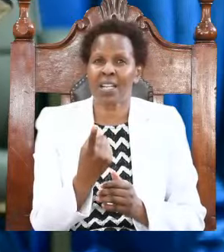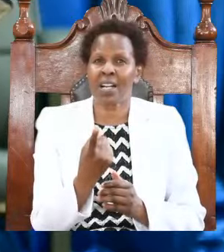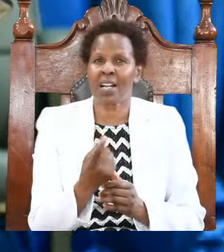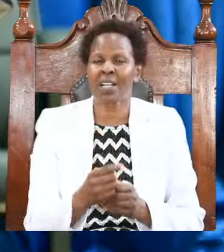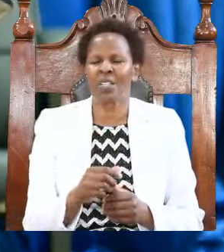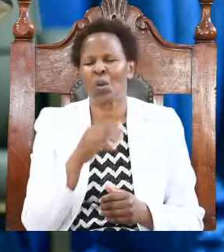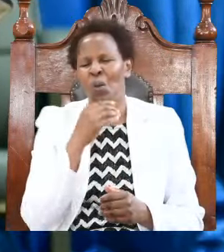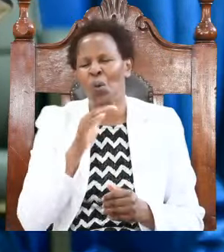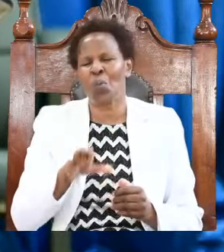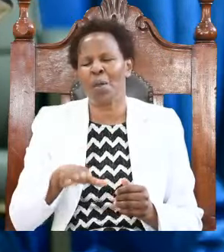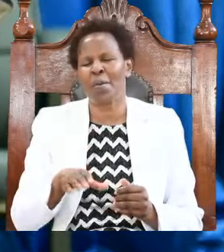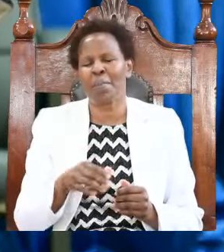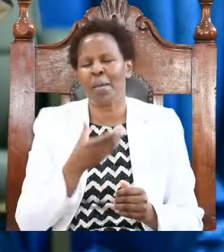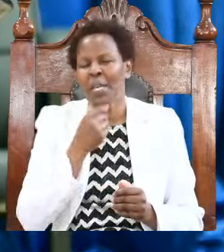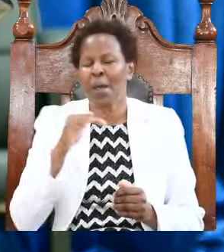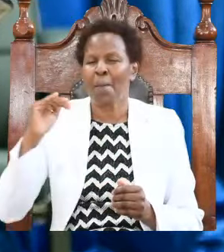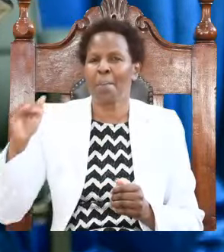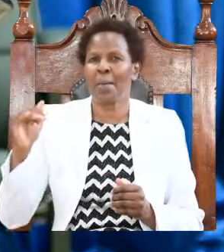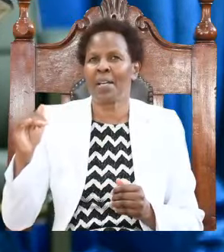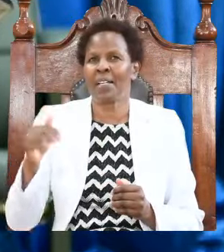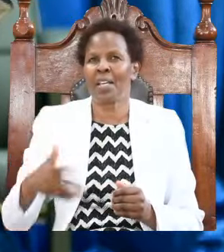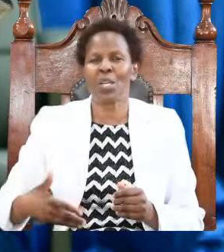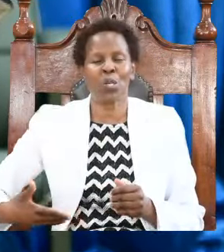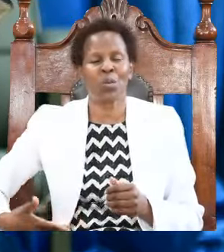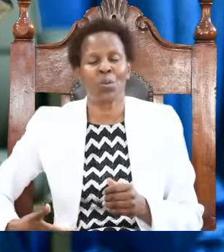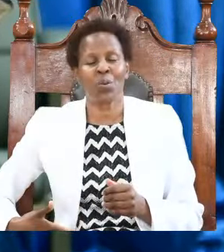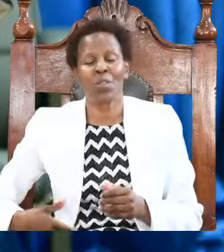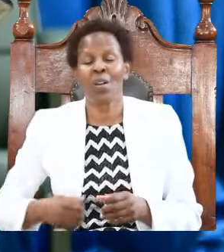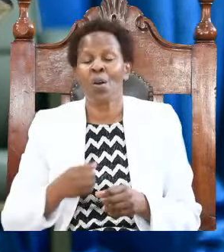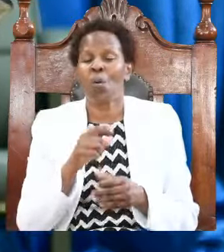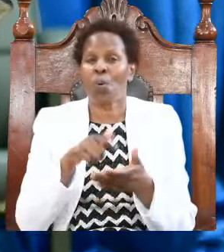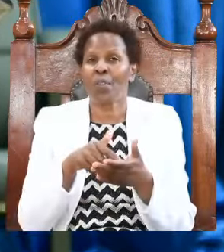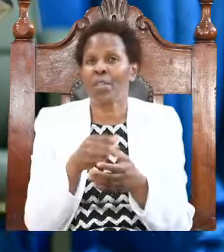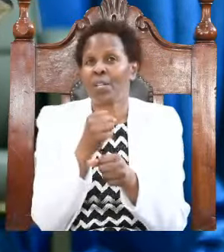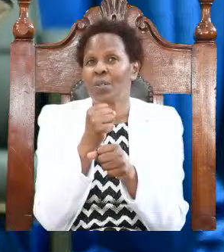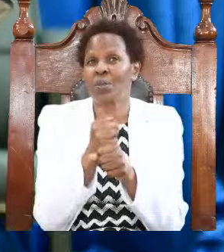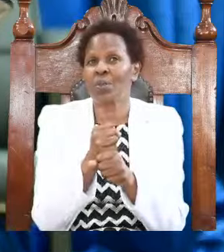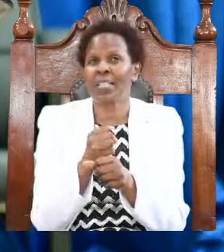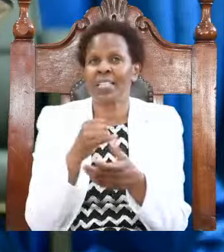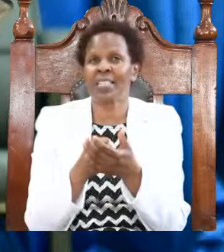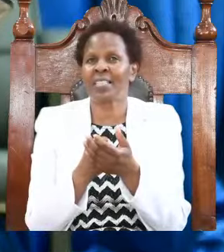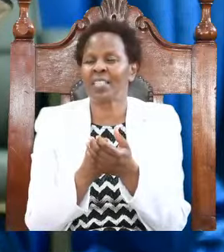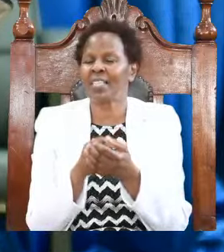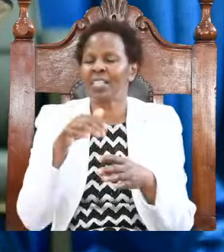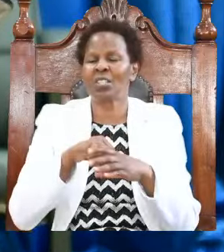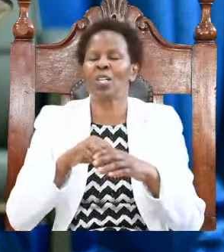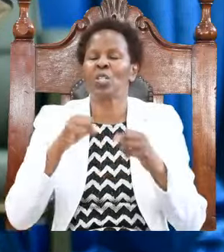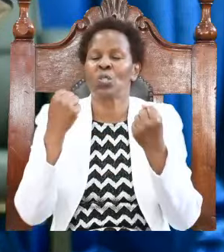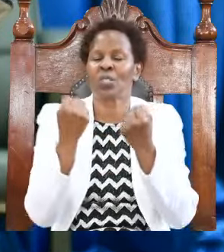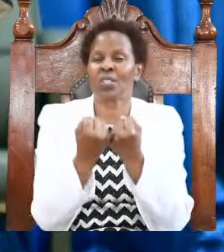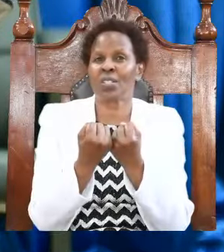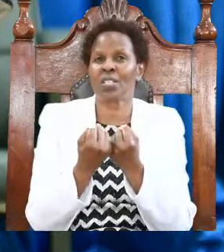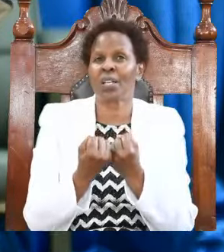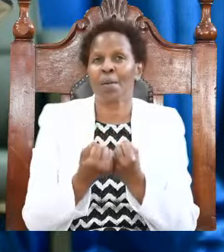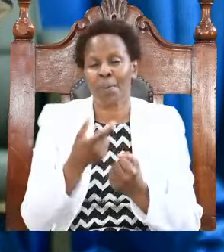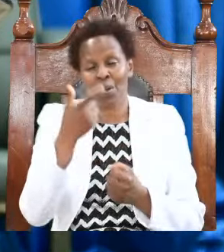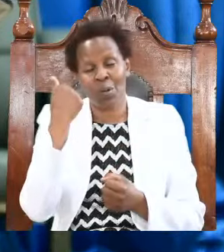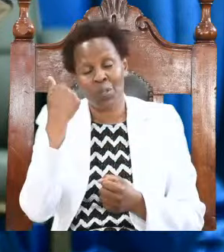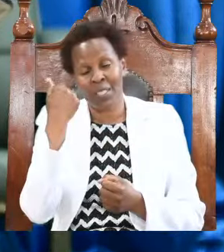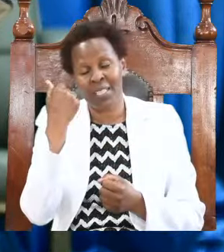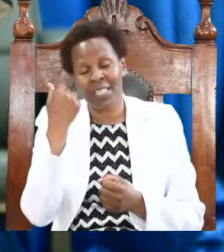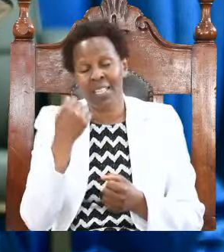do this, and that is all about relationship. It's all about a community. Because discipleship is